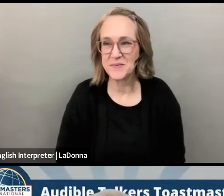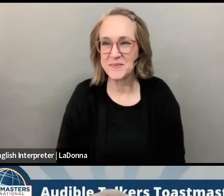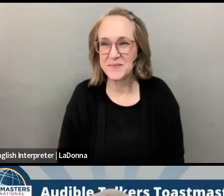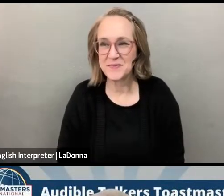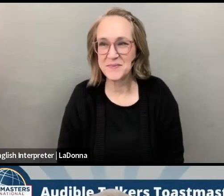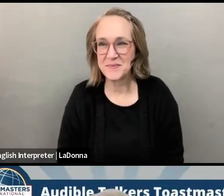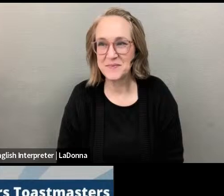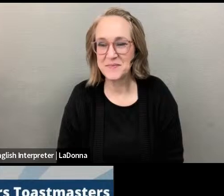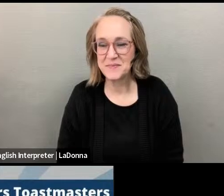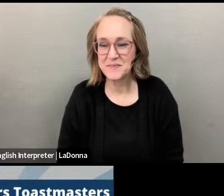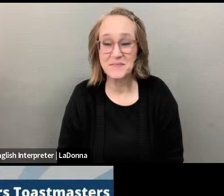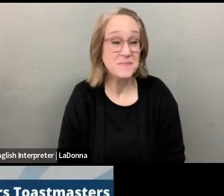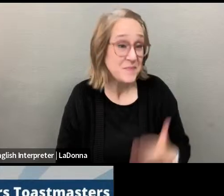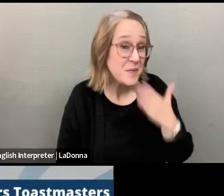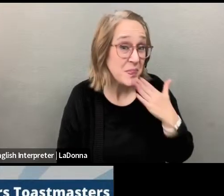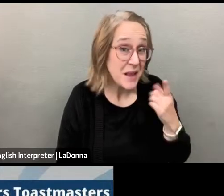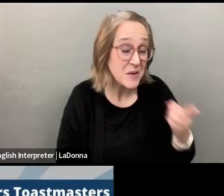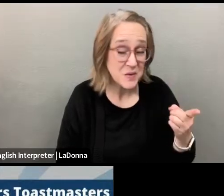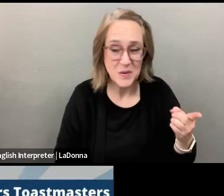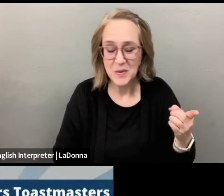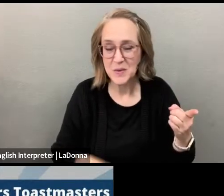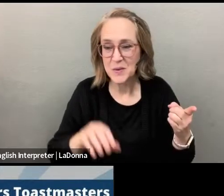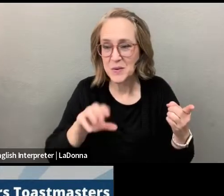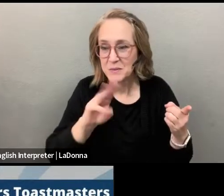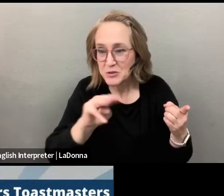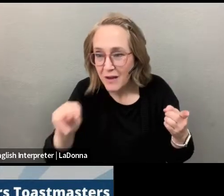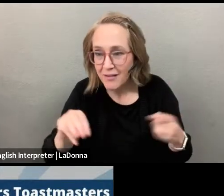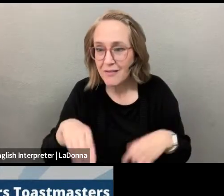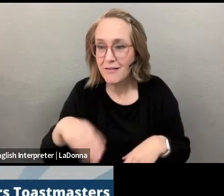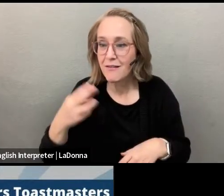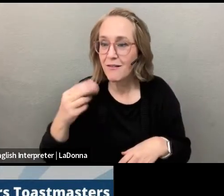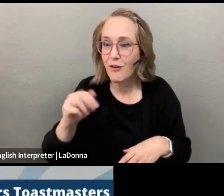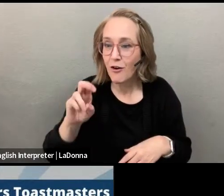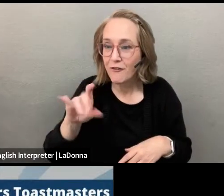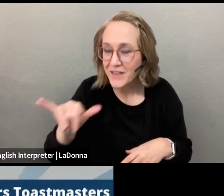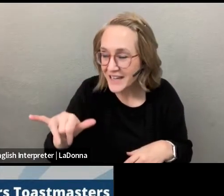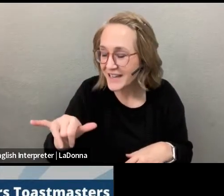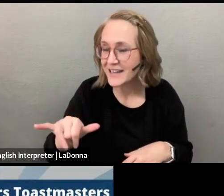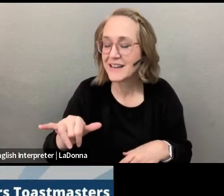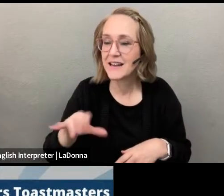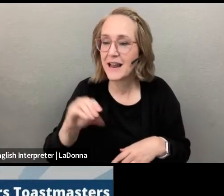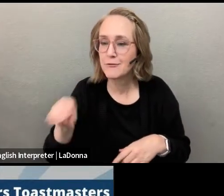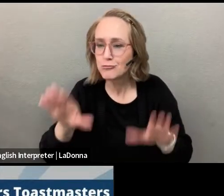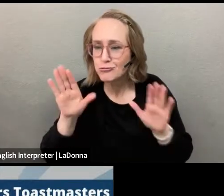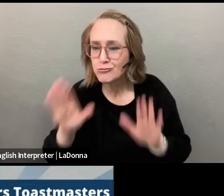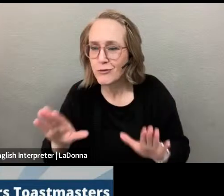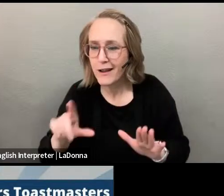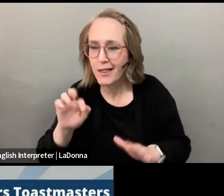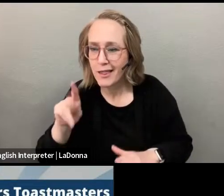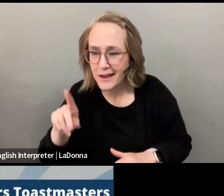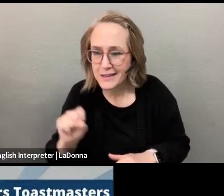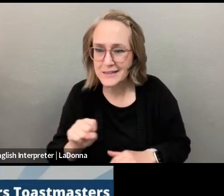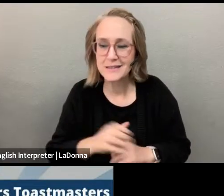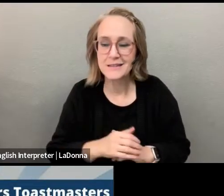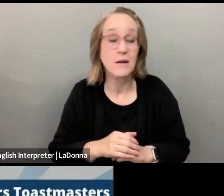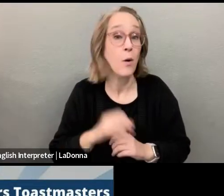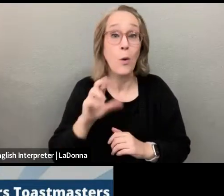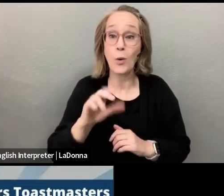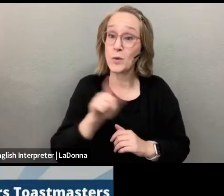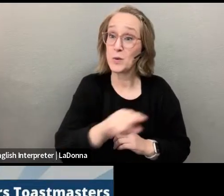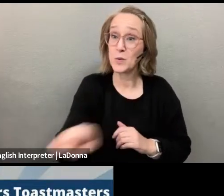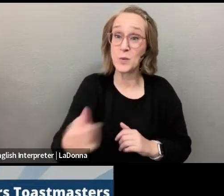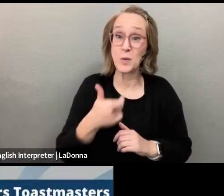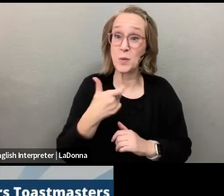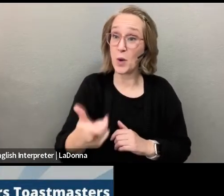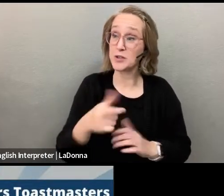Yeah, thank you, Michelle and Harvey, for all those great links in the chat. And for anyone that may be watching this on YouTube now or